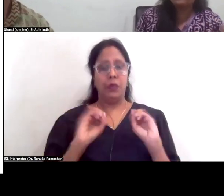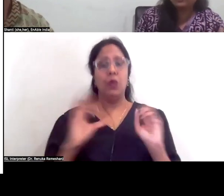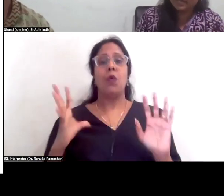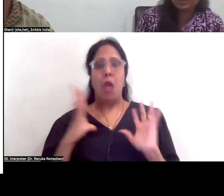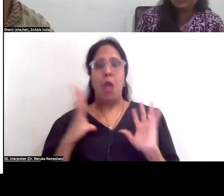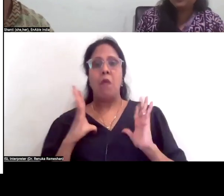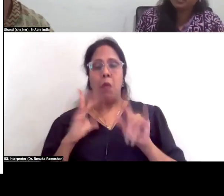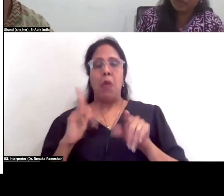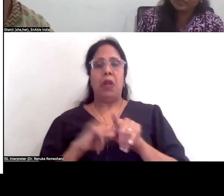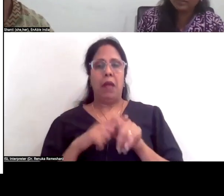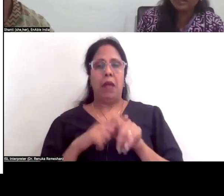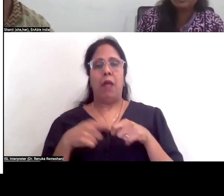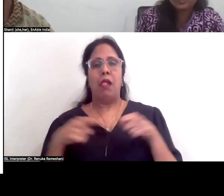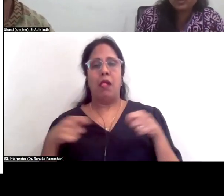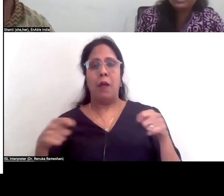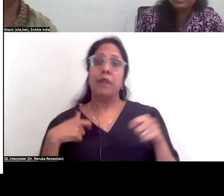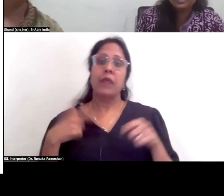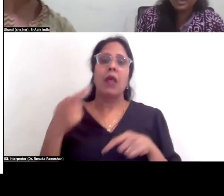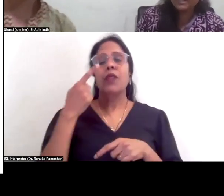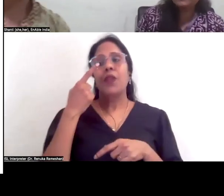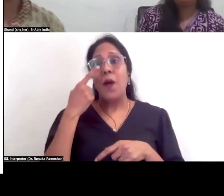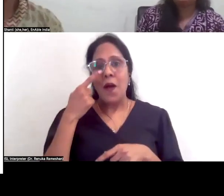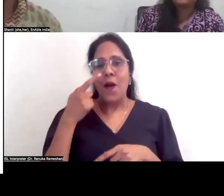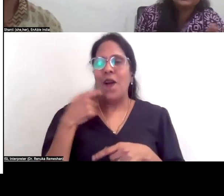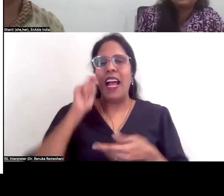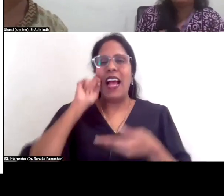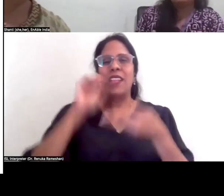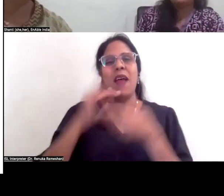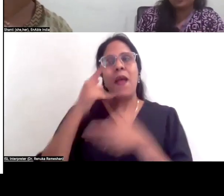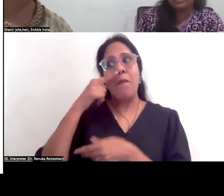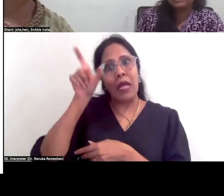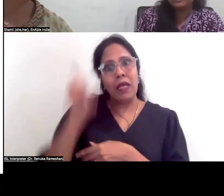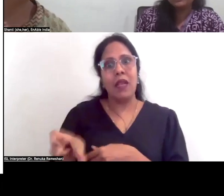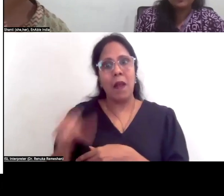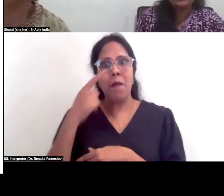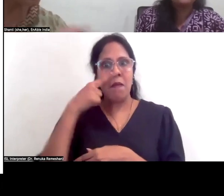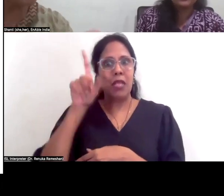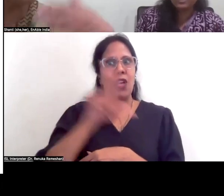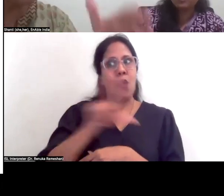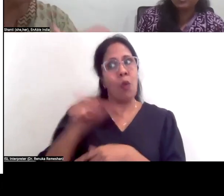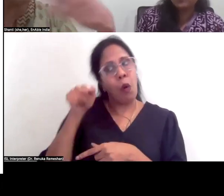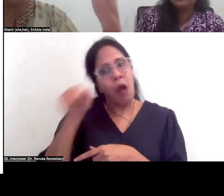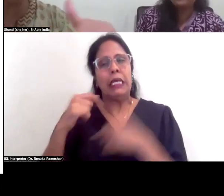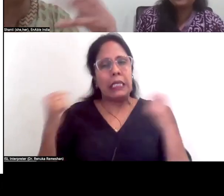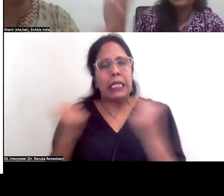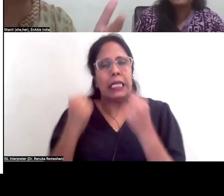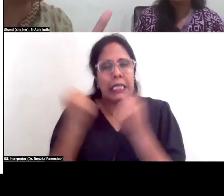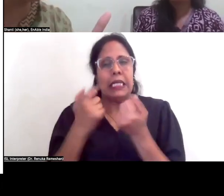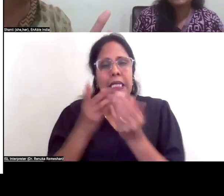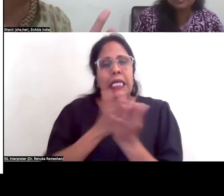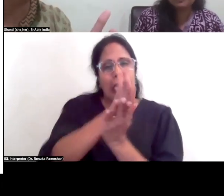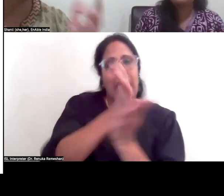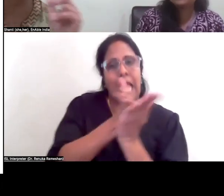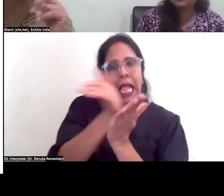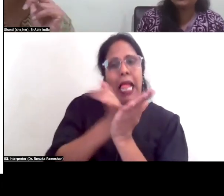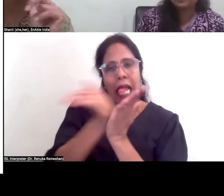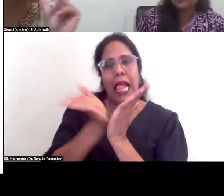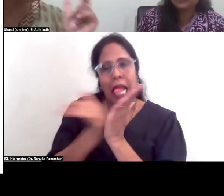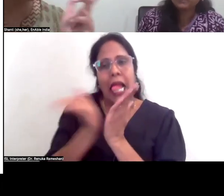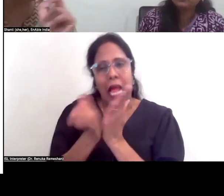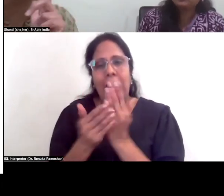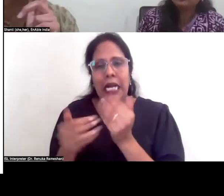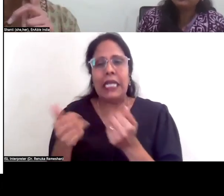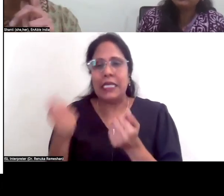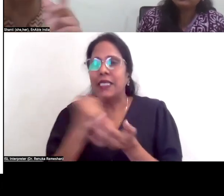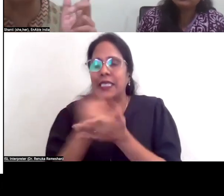take it, but we could try it out with my mother-in-law because I had tried some different models. You tried different experiments with